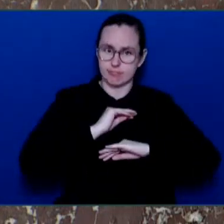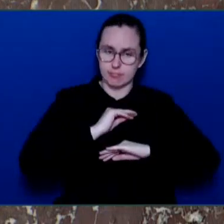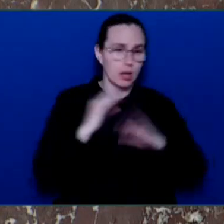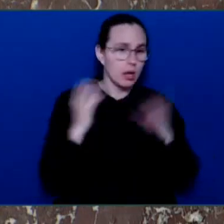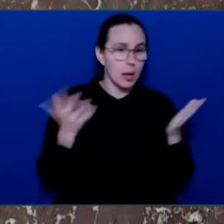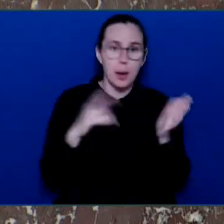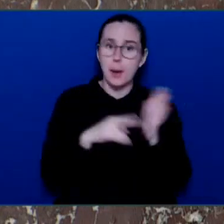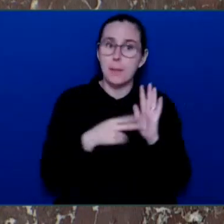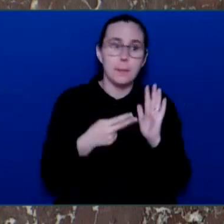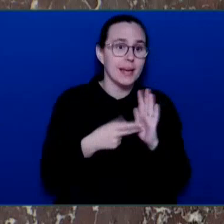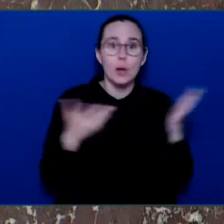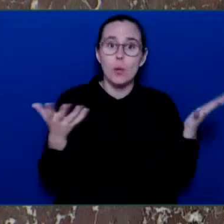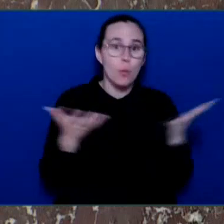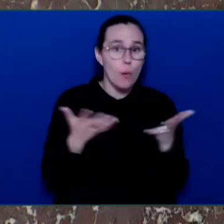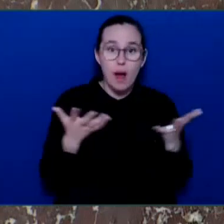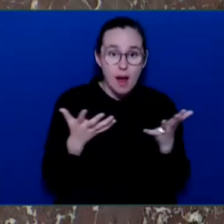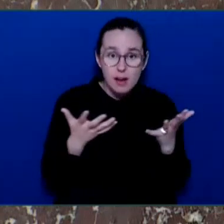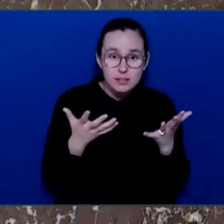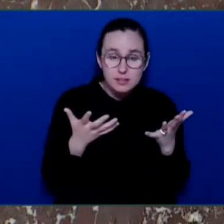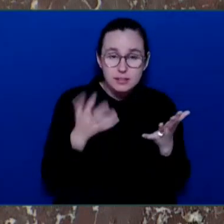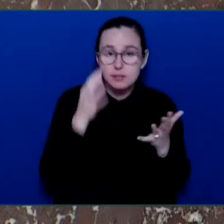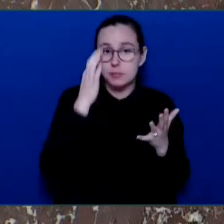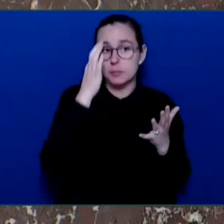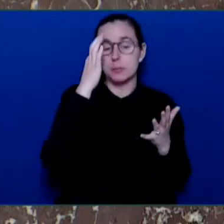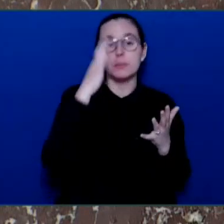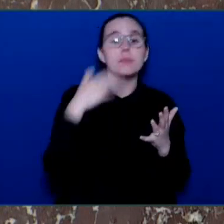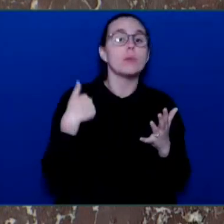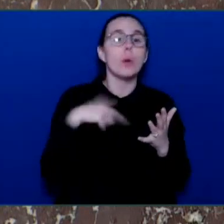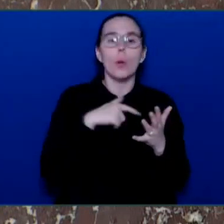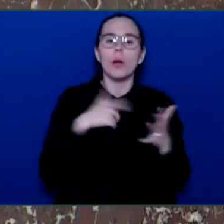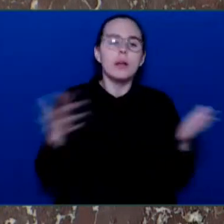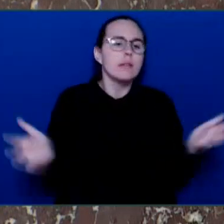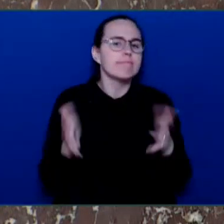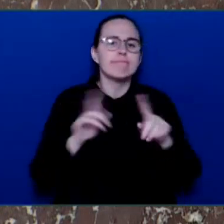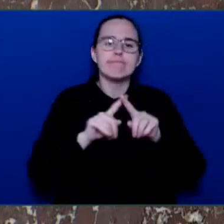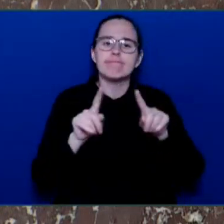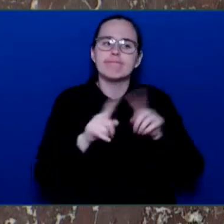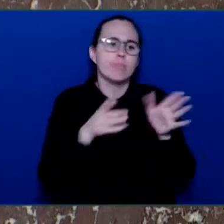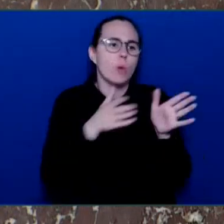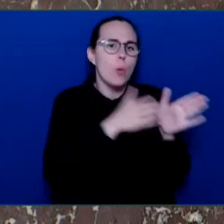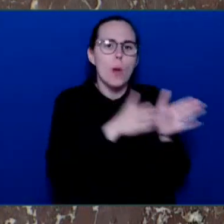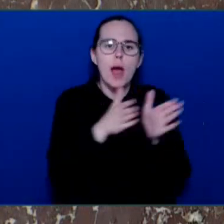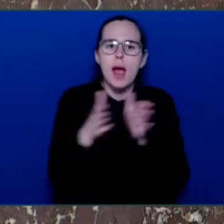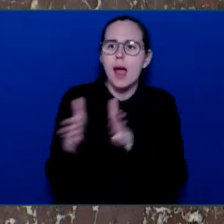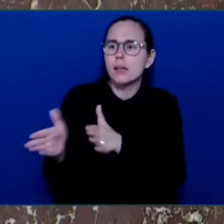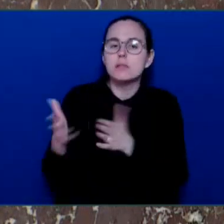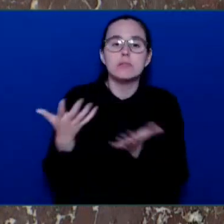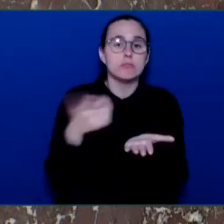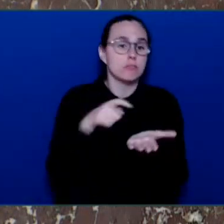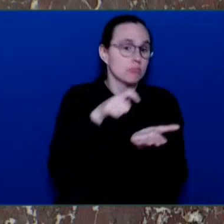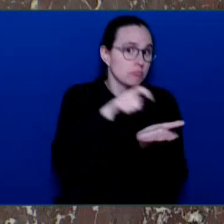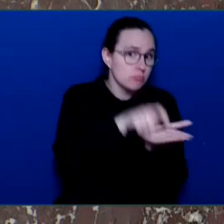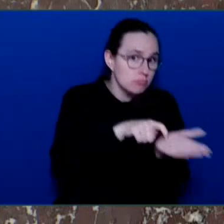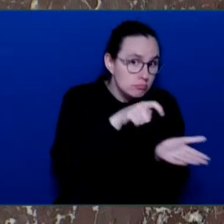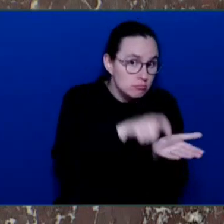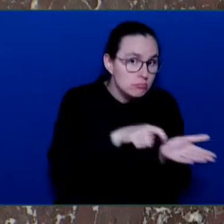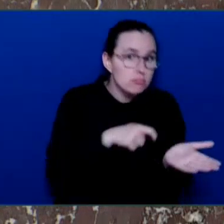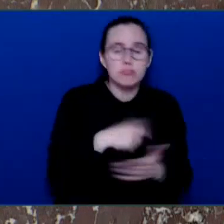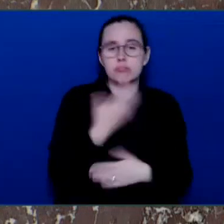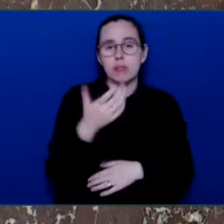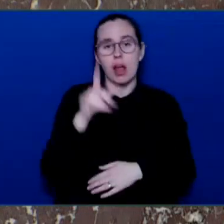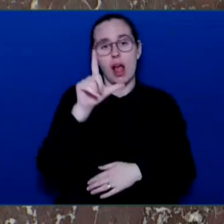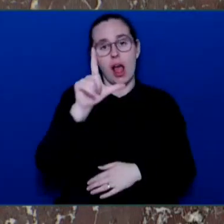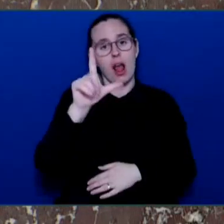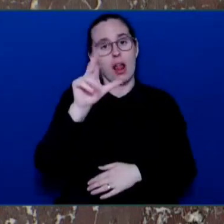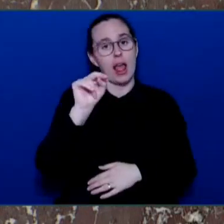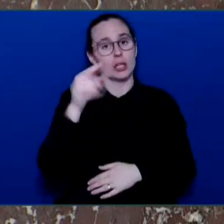emissions upstream and at the facility from LNG Canada Phase 1 that was modelled within the plan. In addition to that,